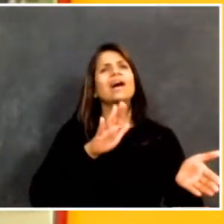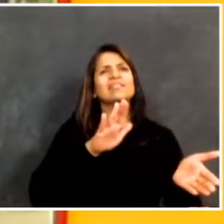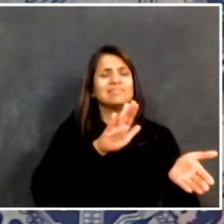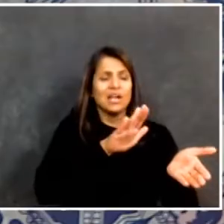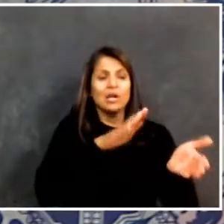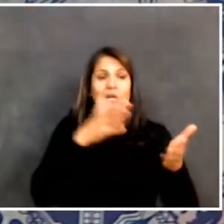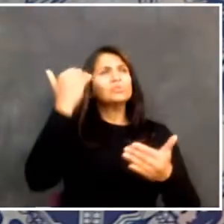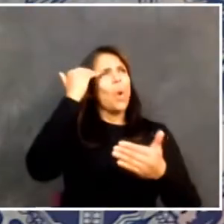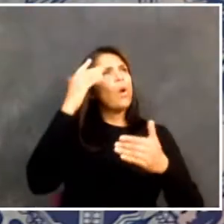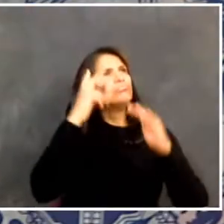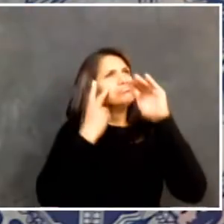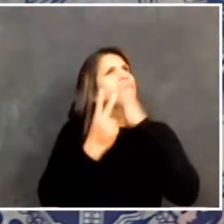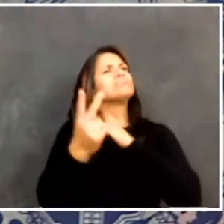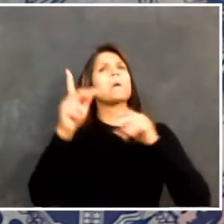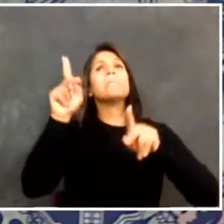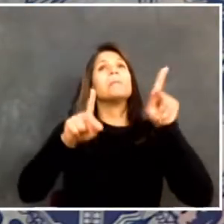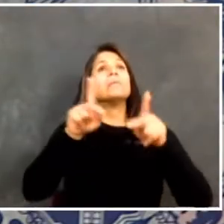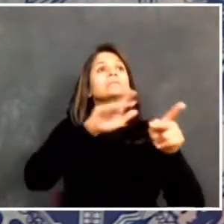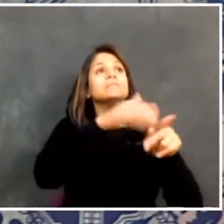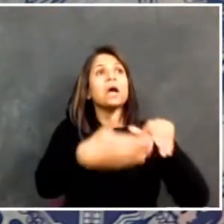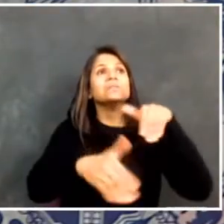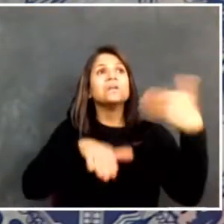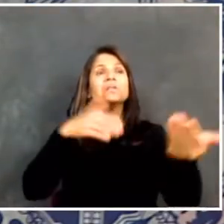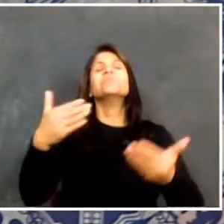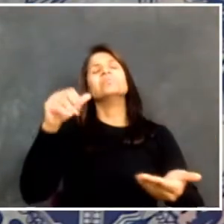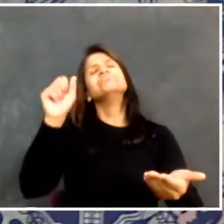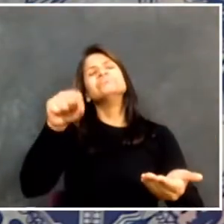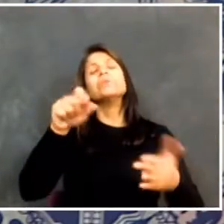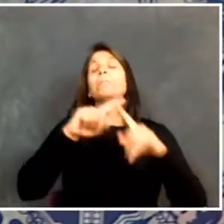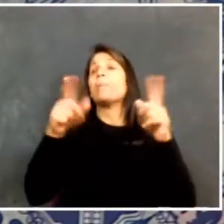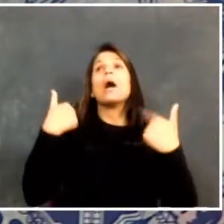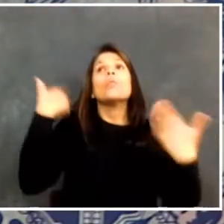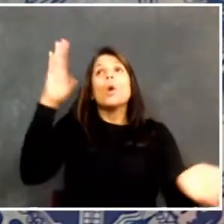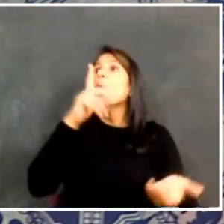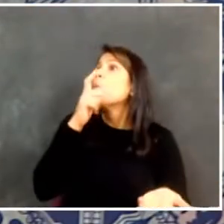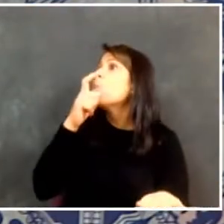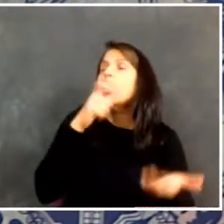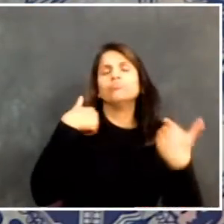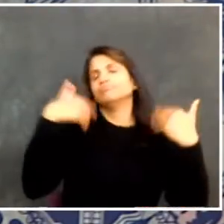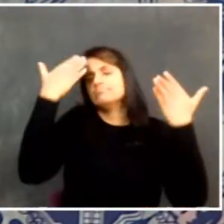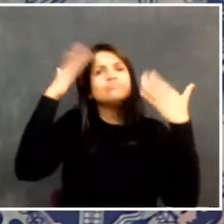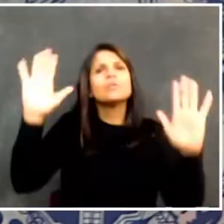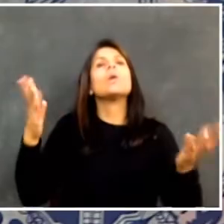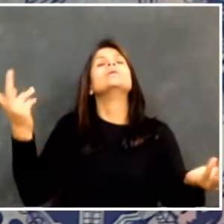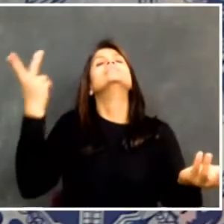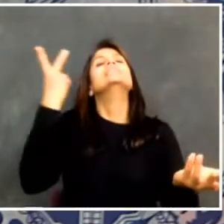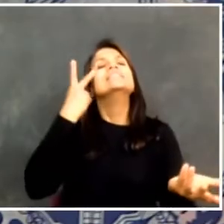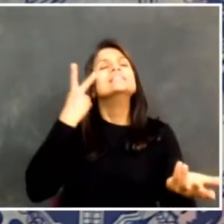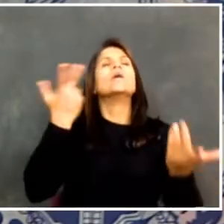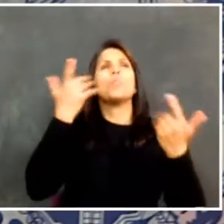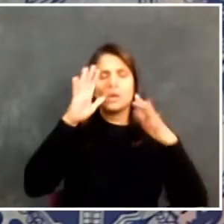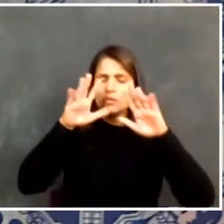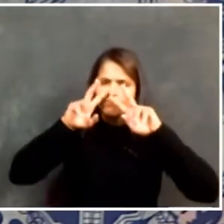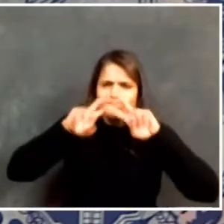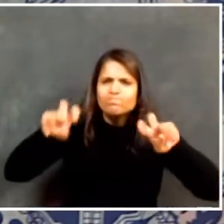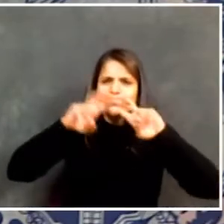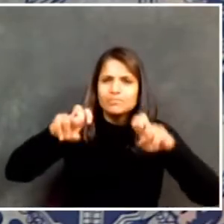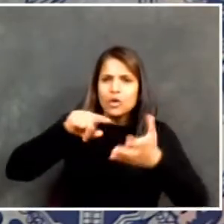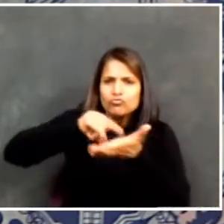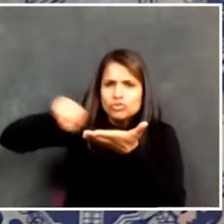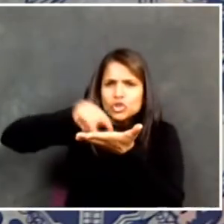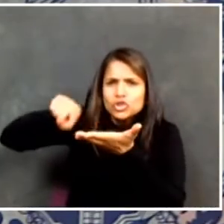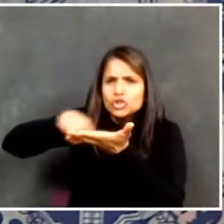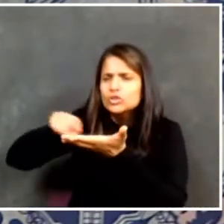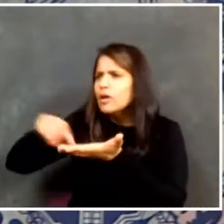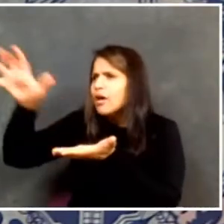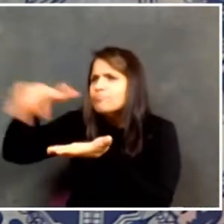on our public hospital system, the emphasis always was that if anyone was showing signs of something that was